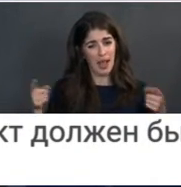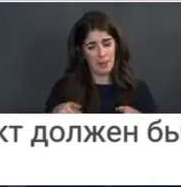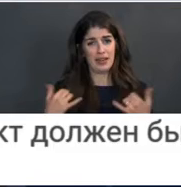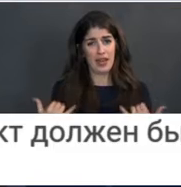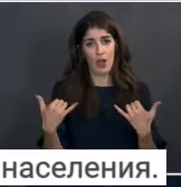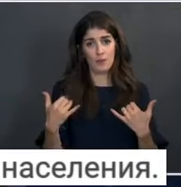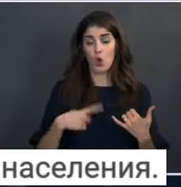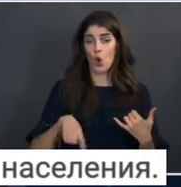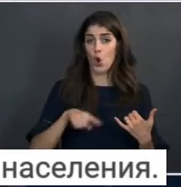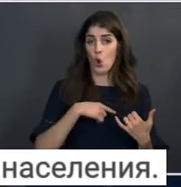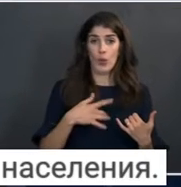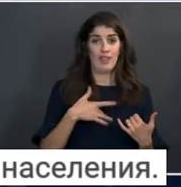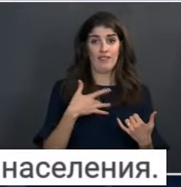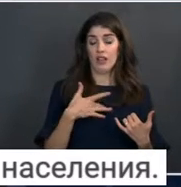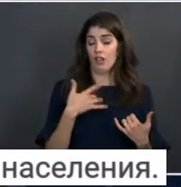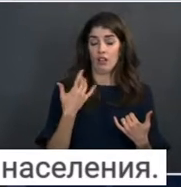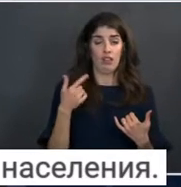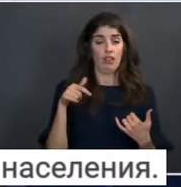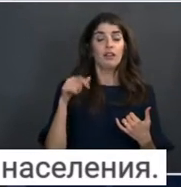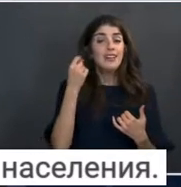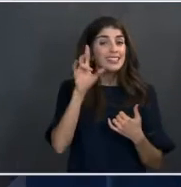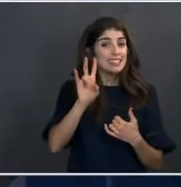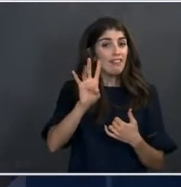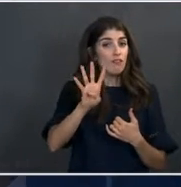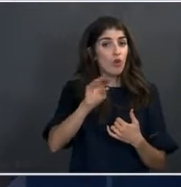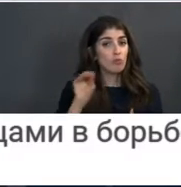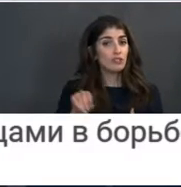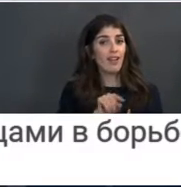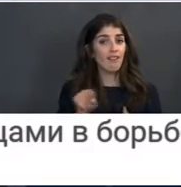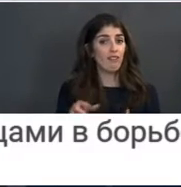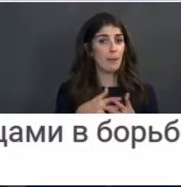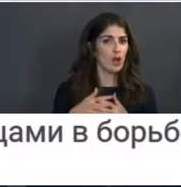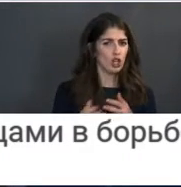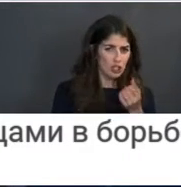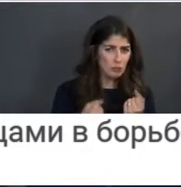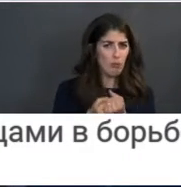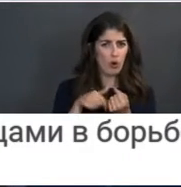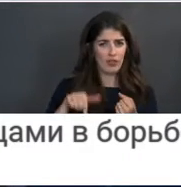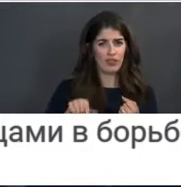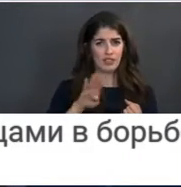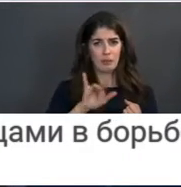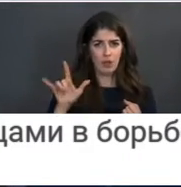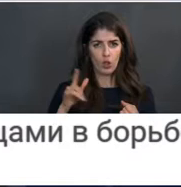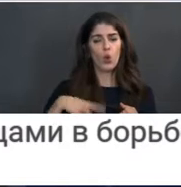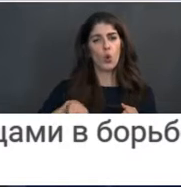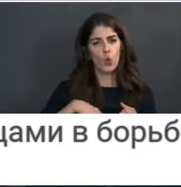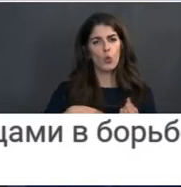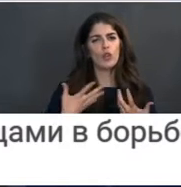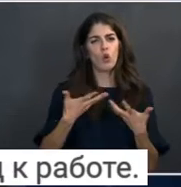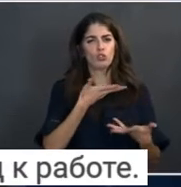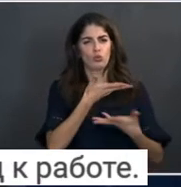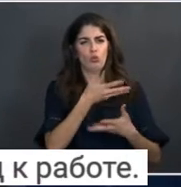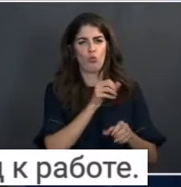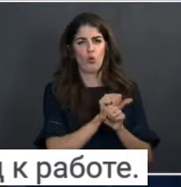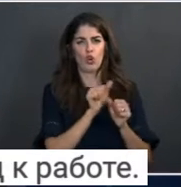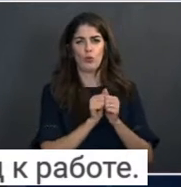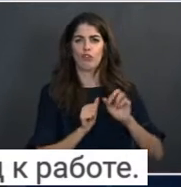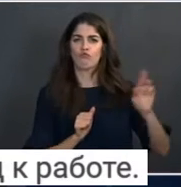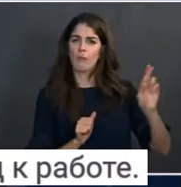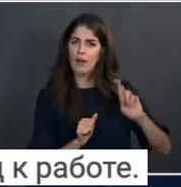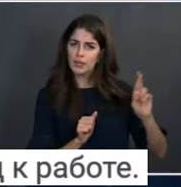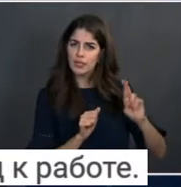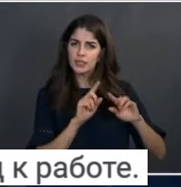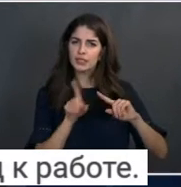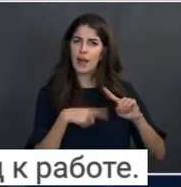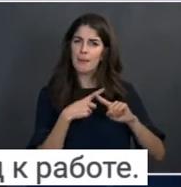be bipartisan. 74% of the public support it, and we want to work with Republicans on fighting COVID and